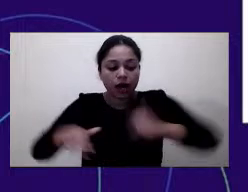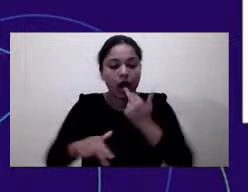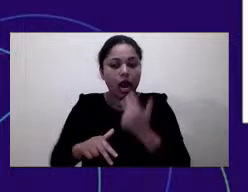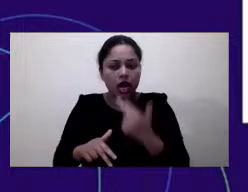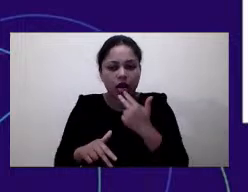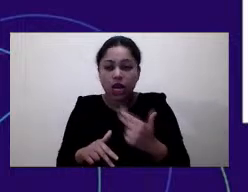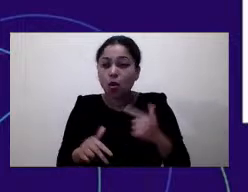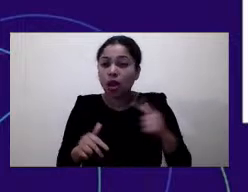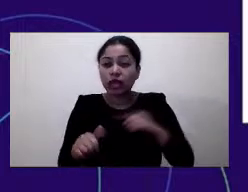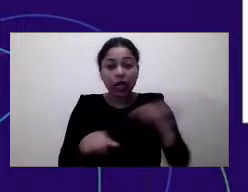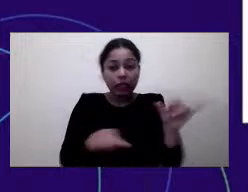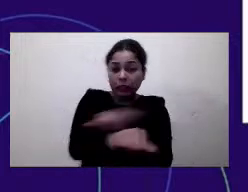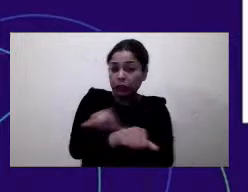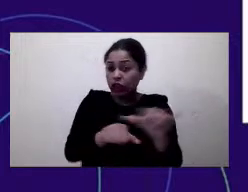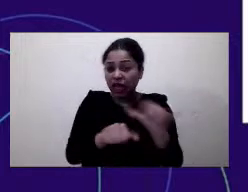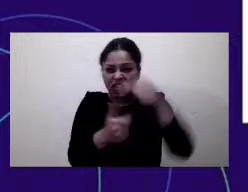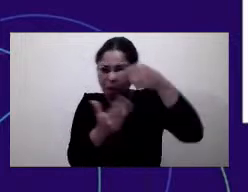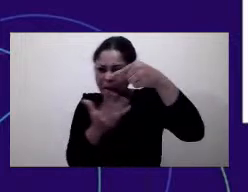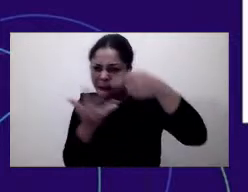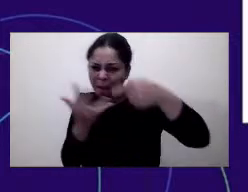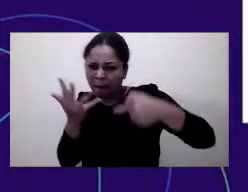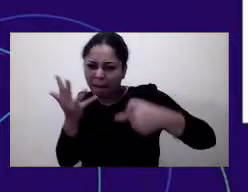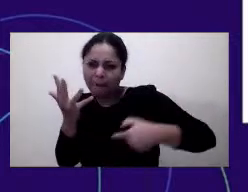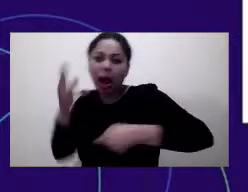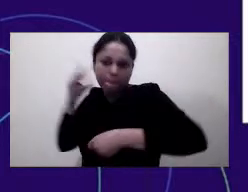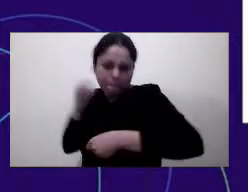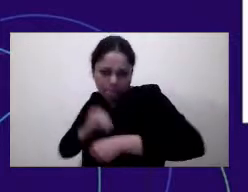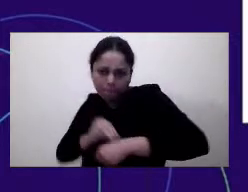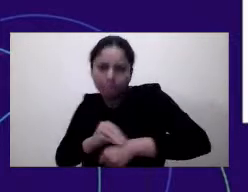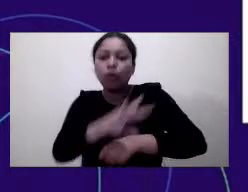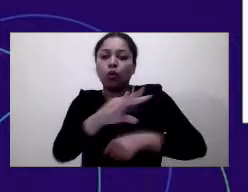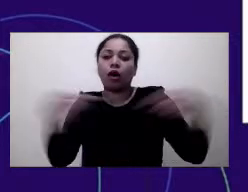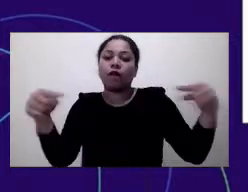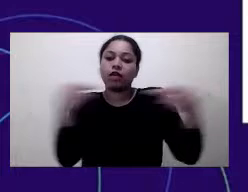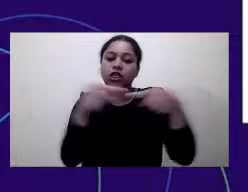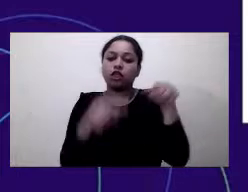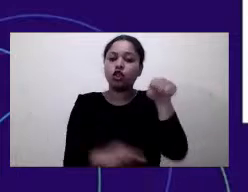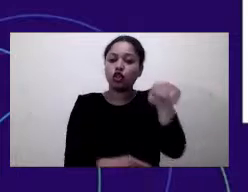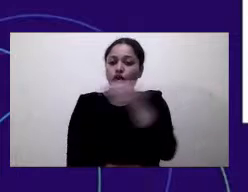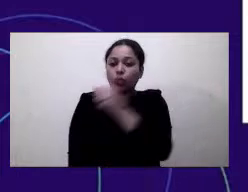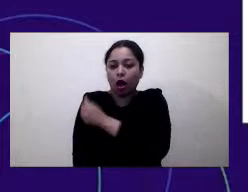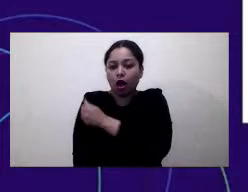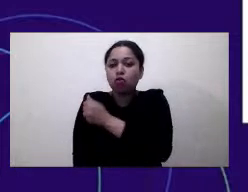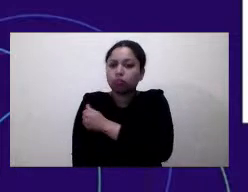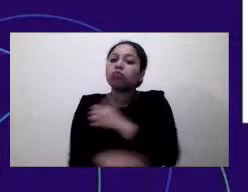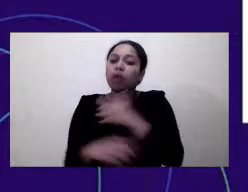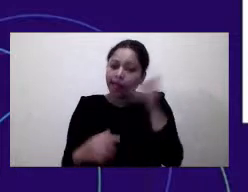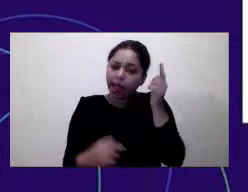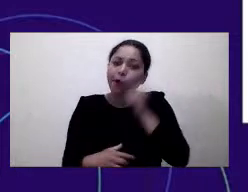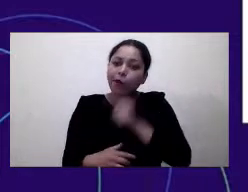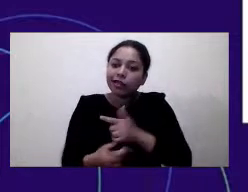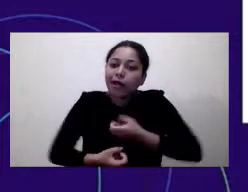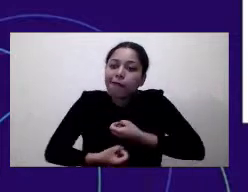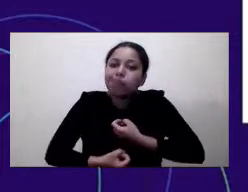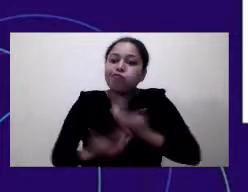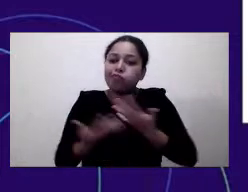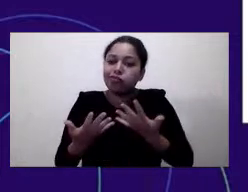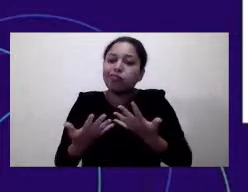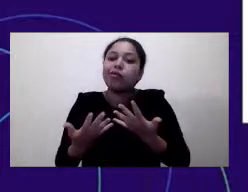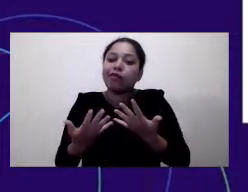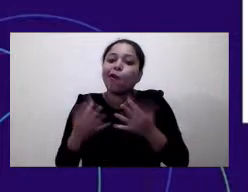their linguistic repertoire to make sense and produce in the classroom. Oops.